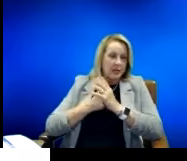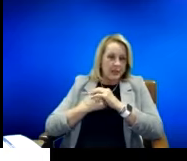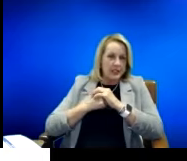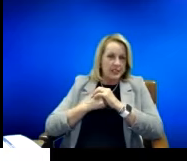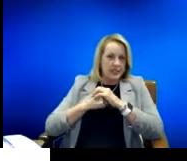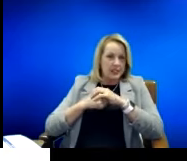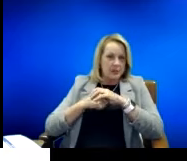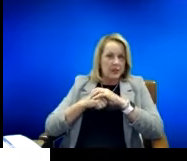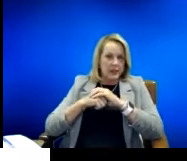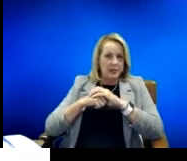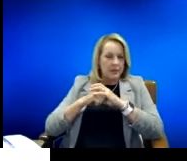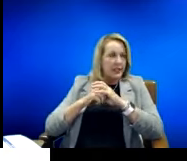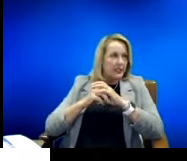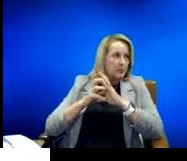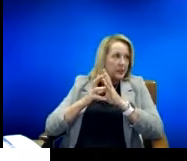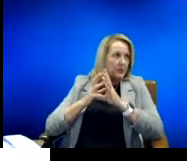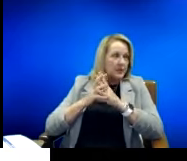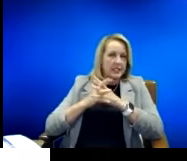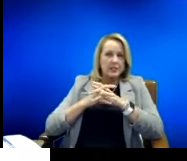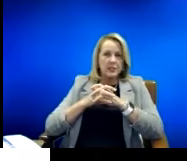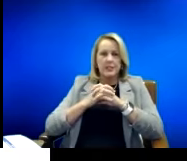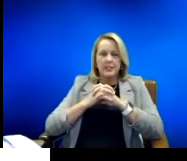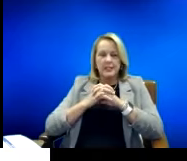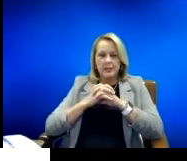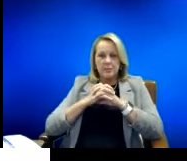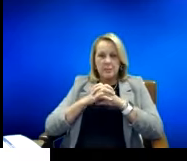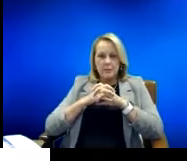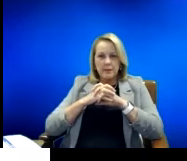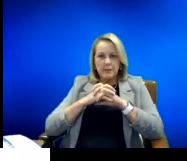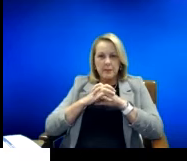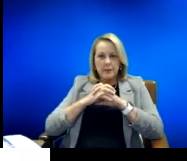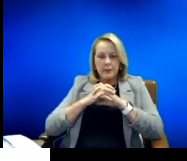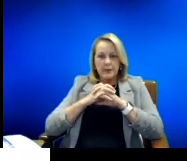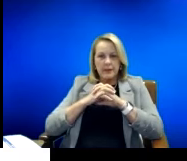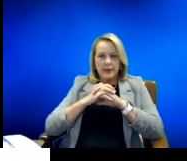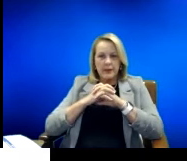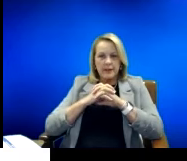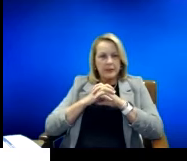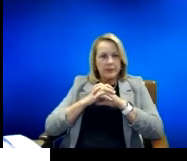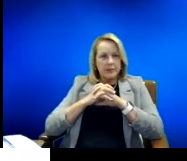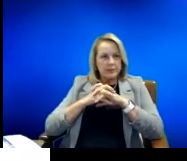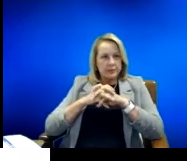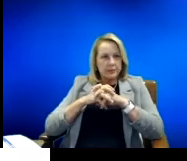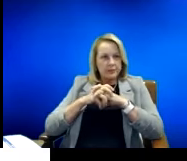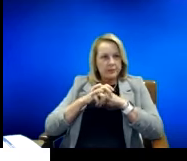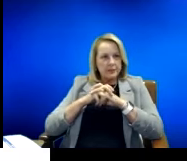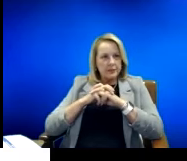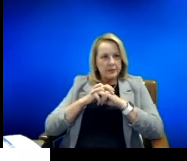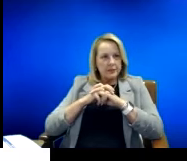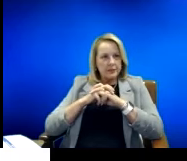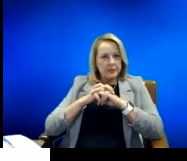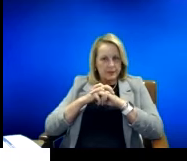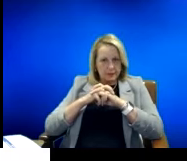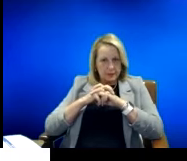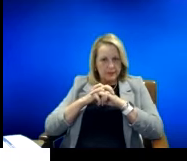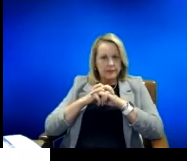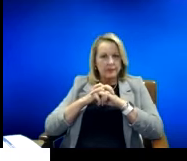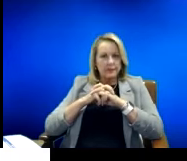at a combination of both ABLE and a special needs trust. Okay. Can anyone contribute to an ABLE